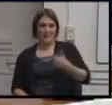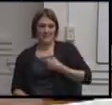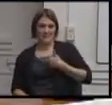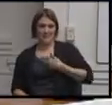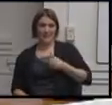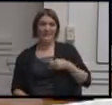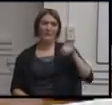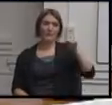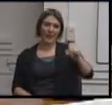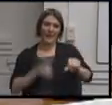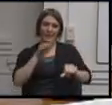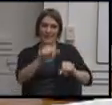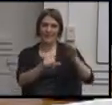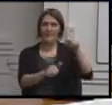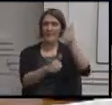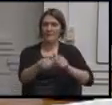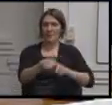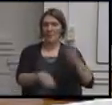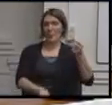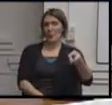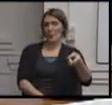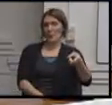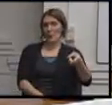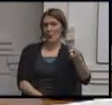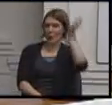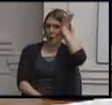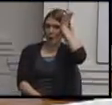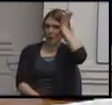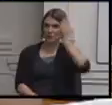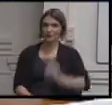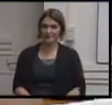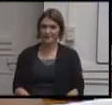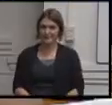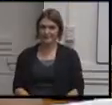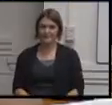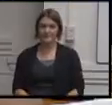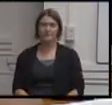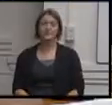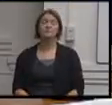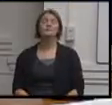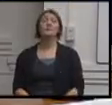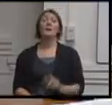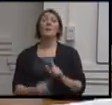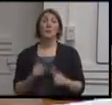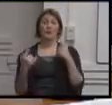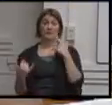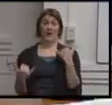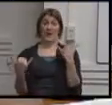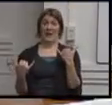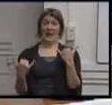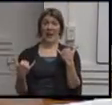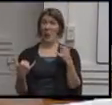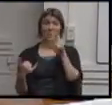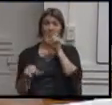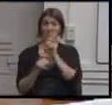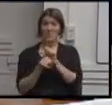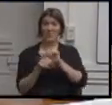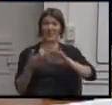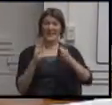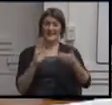disposal of trash into the solid waste system, into the dump, whereas previously it's been wholly